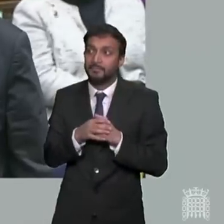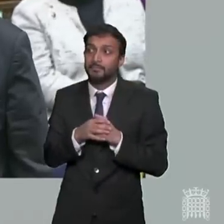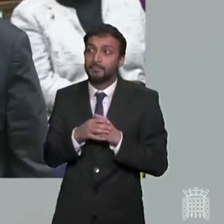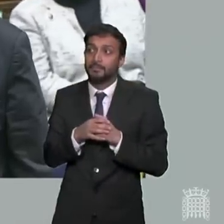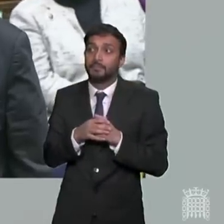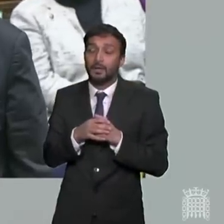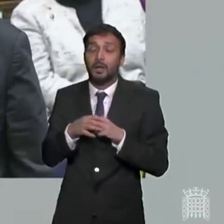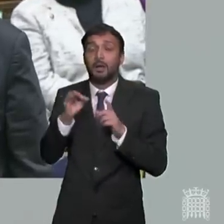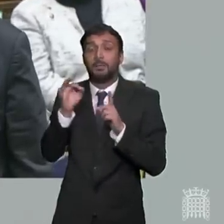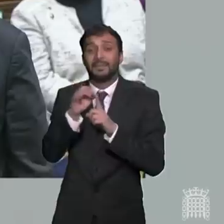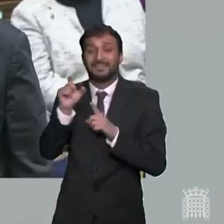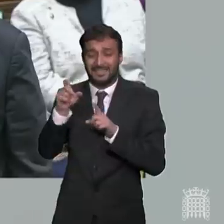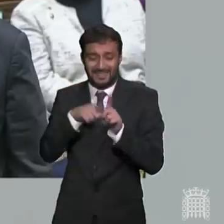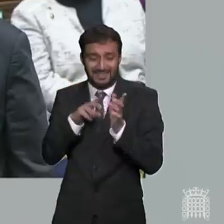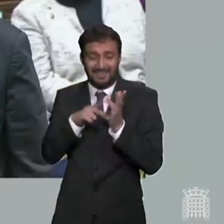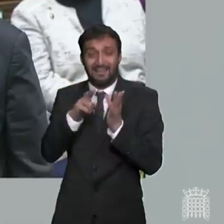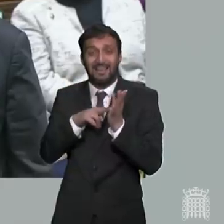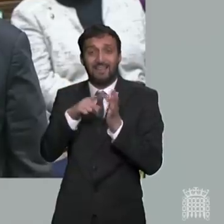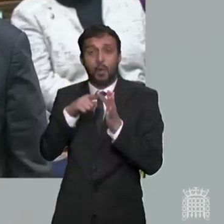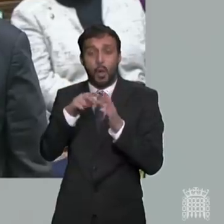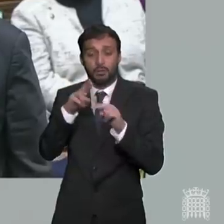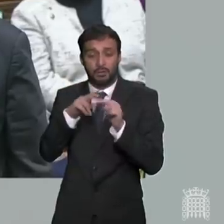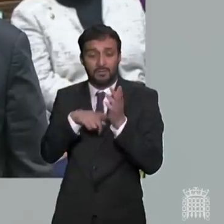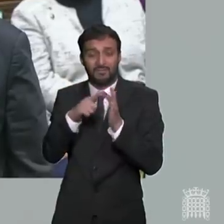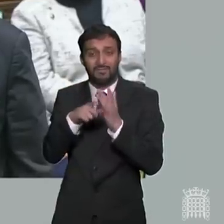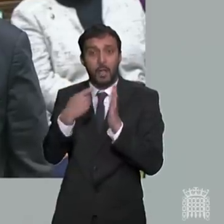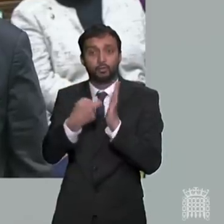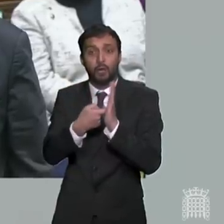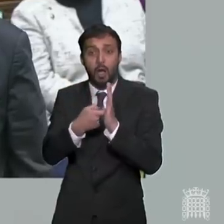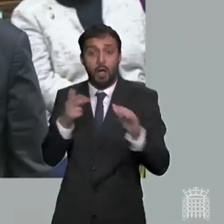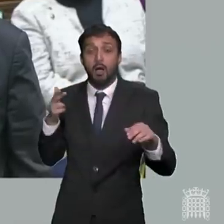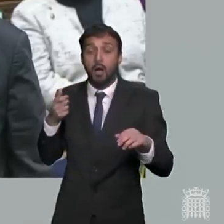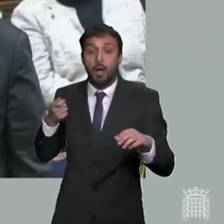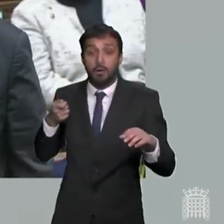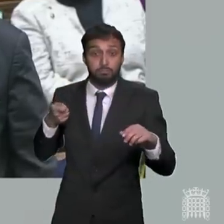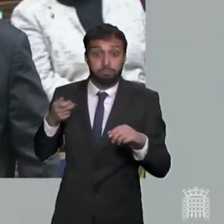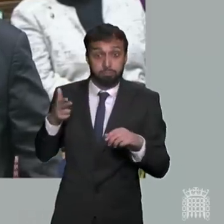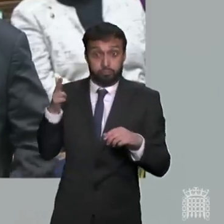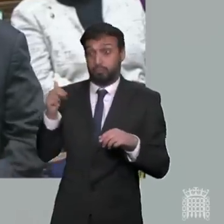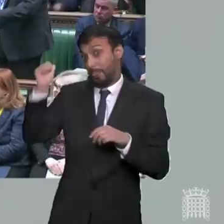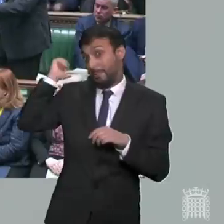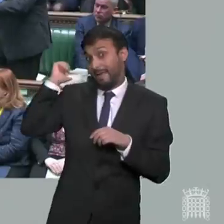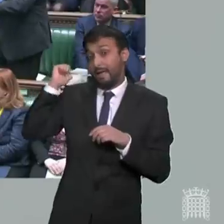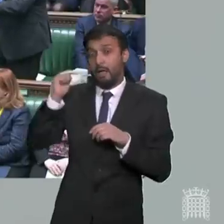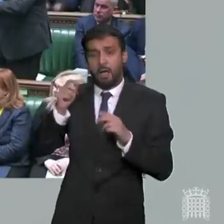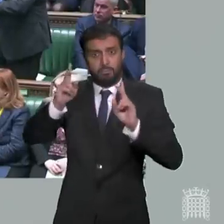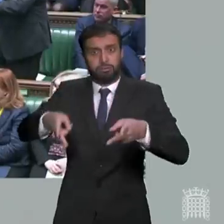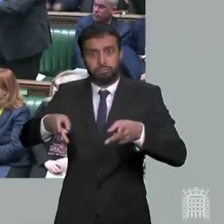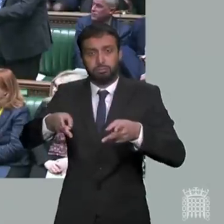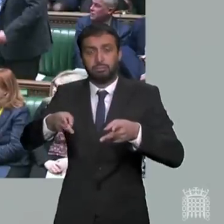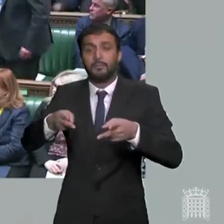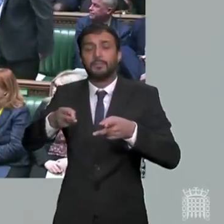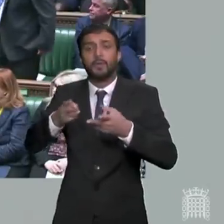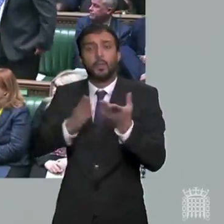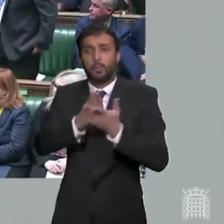Fletcher was shot in the back and killed whilst policing a political demonstration outside the Libyan Embassy. No one has ever been charged